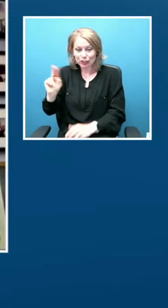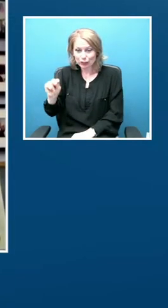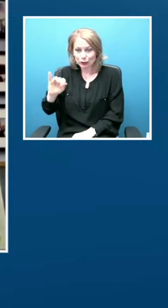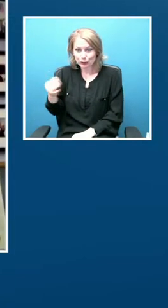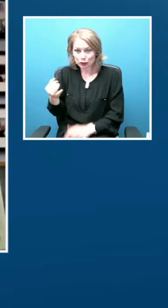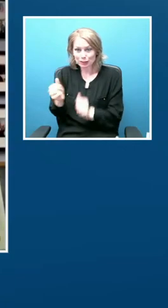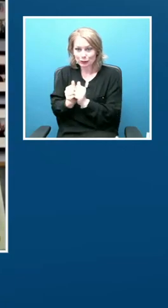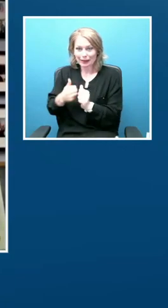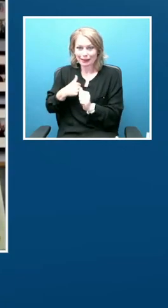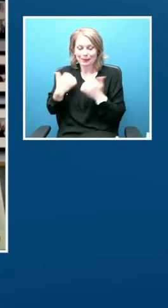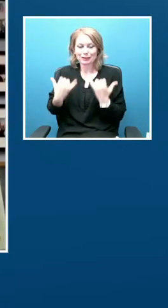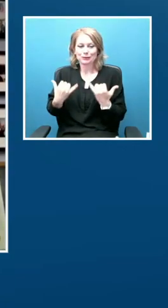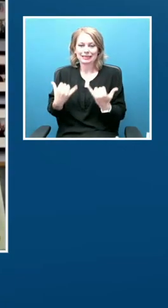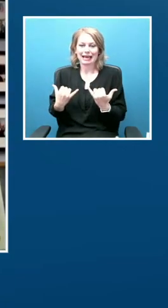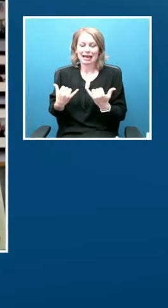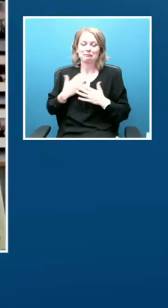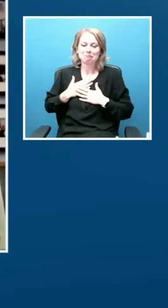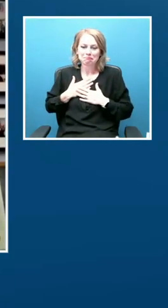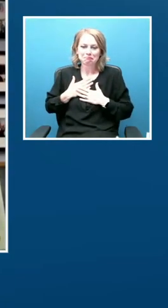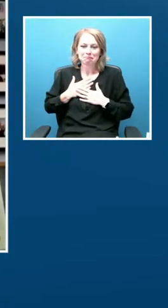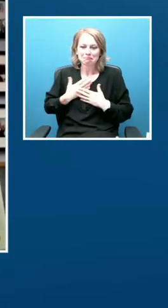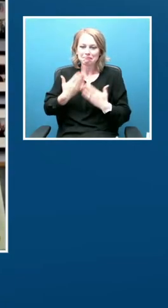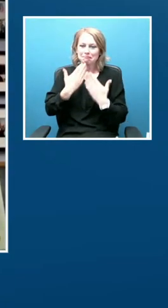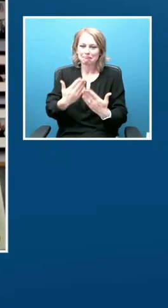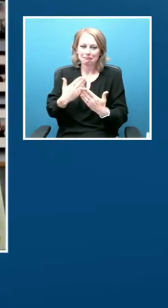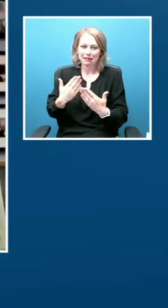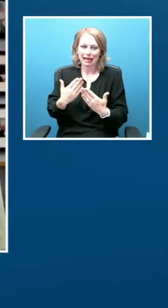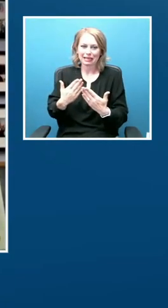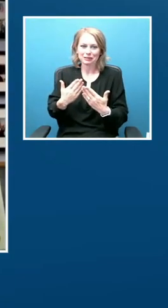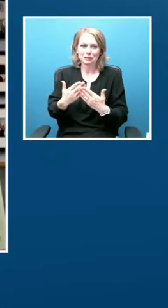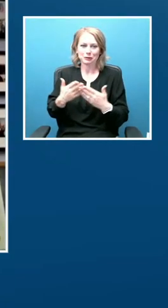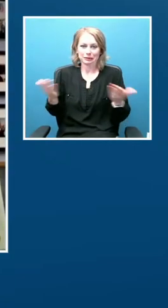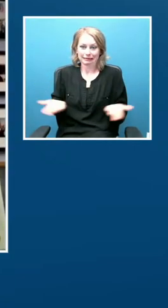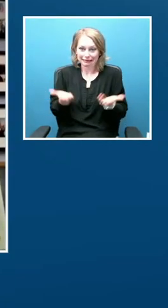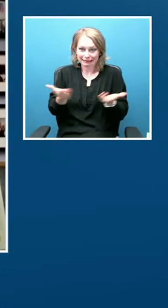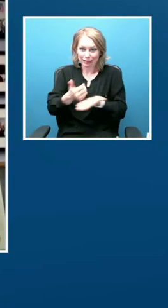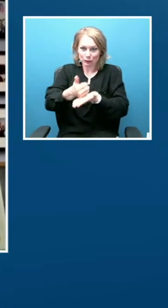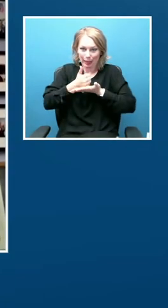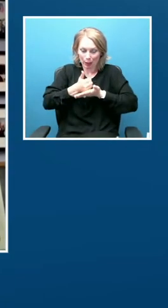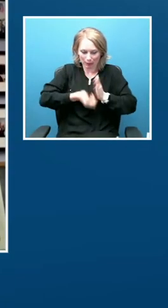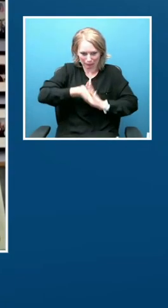honored to have her to make sure that these meetings run smoothly. So